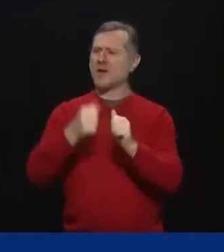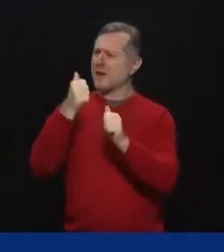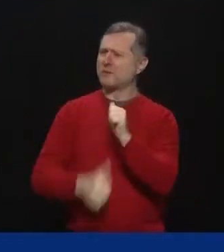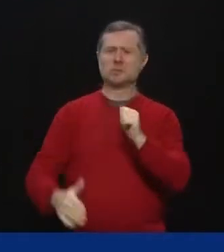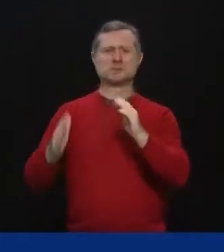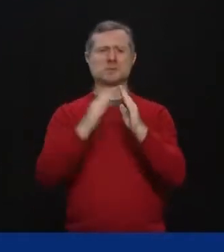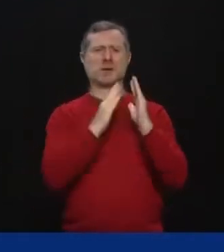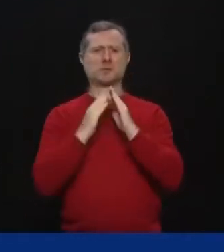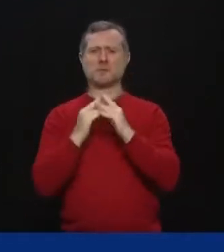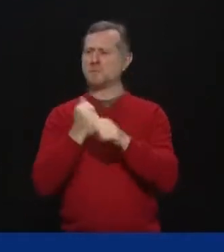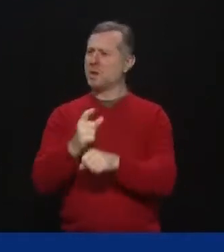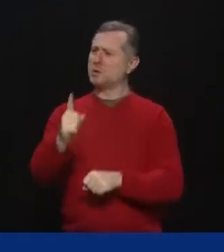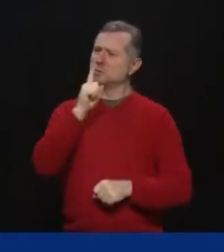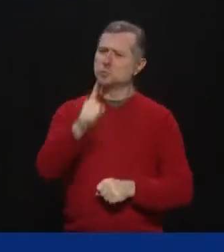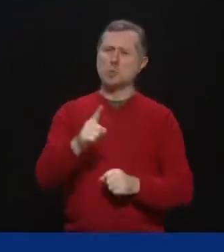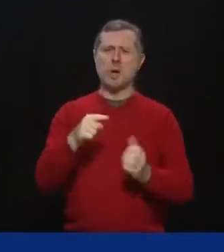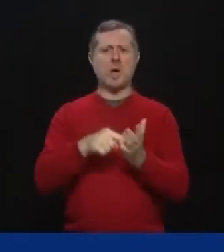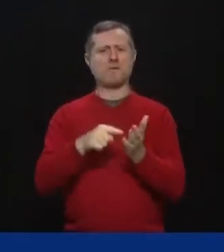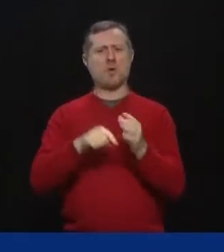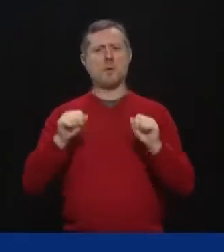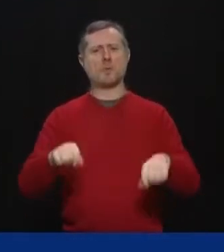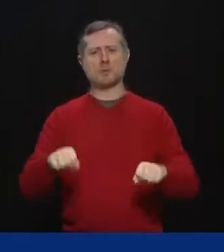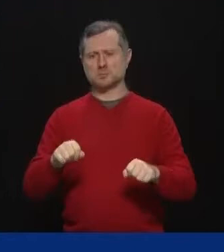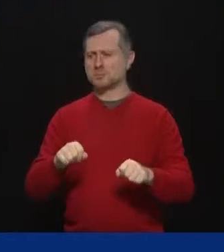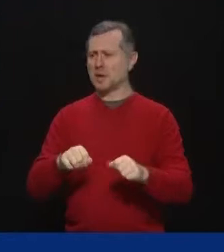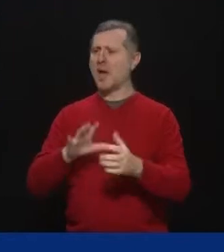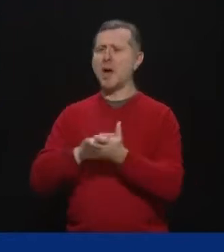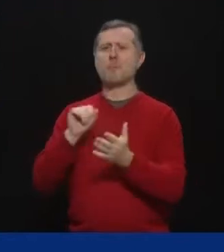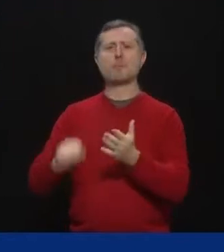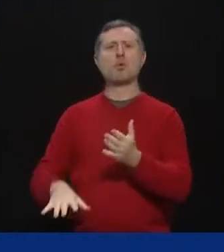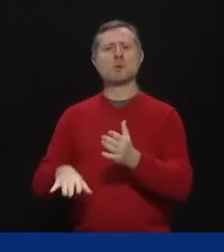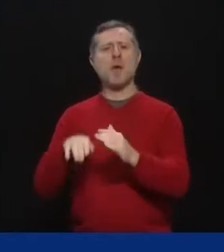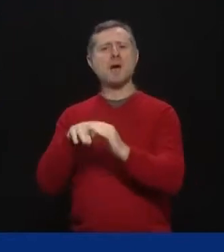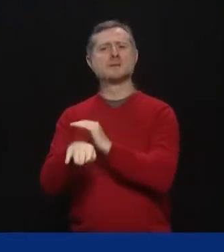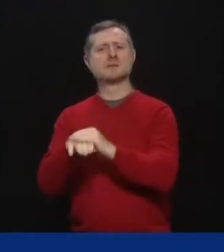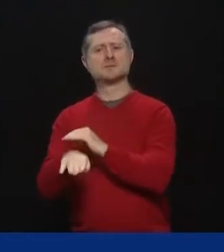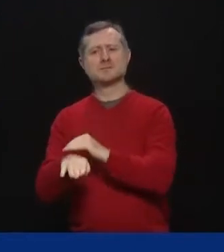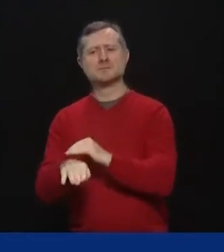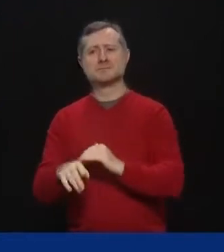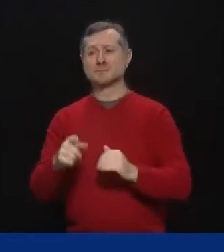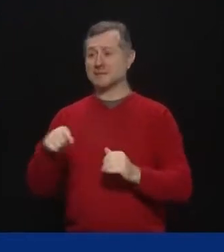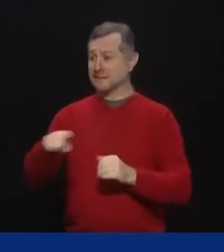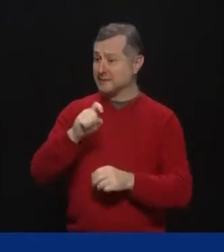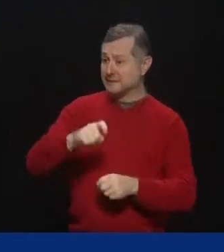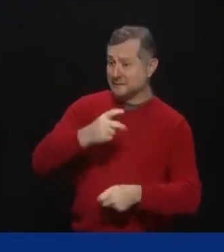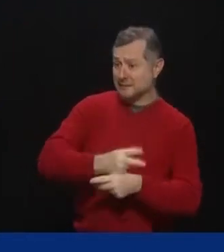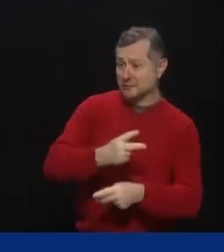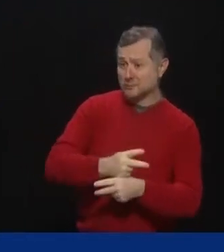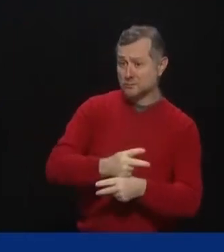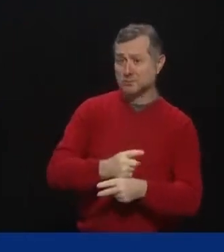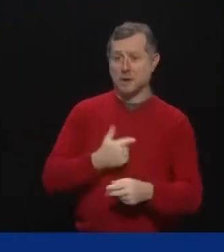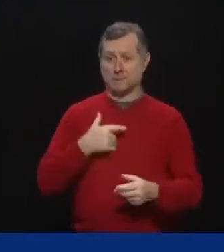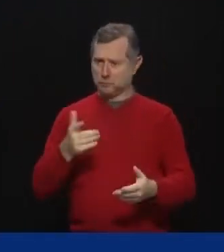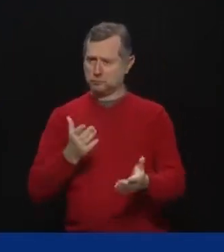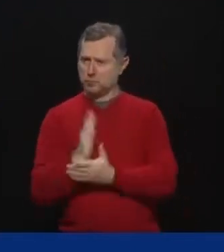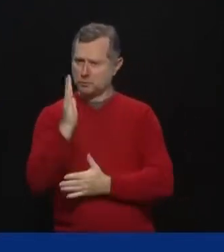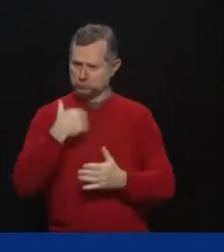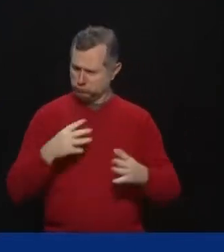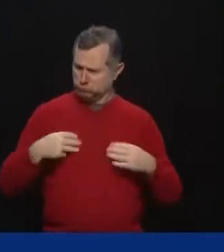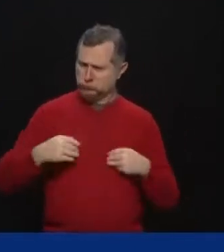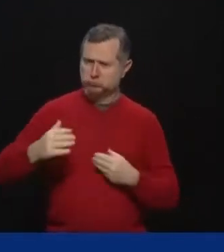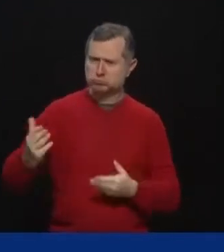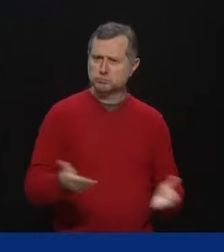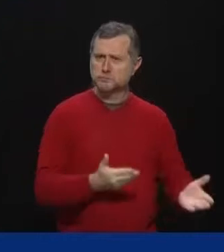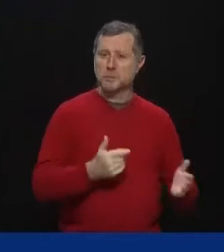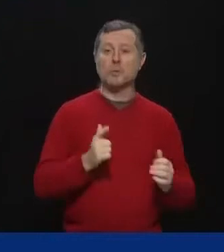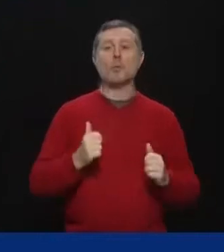secure affordable abortion access, because everyone who needs care should receive it with support, with dignity, and most importantly, without